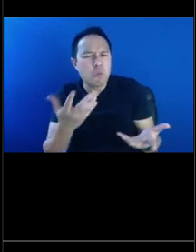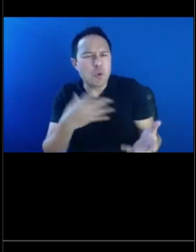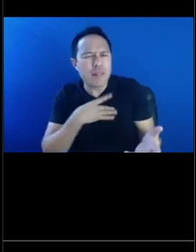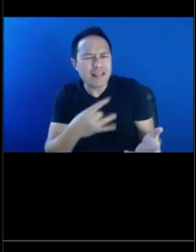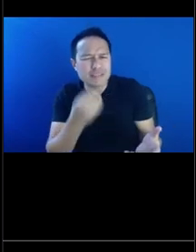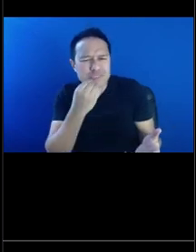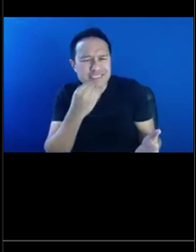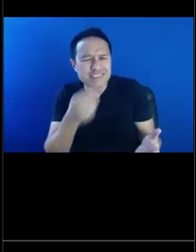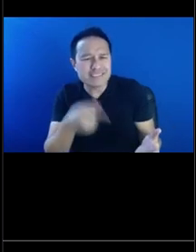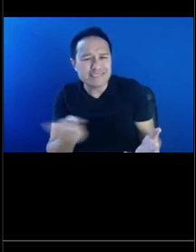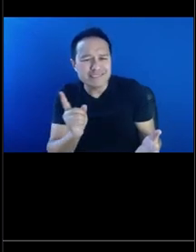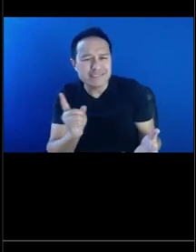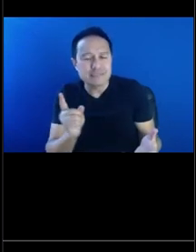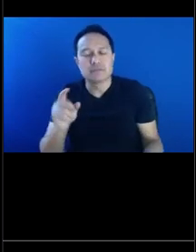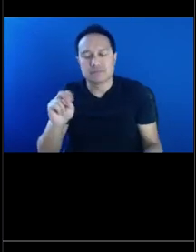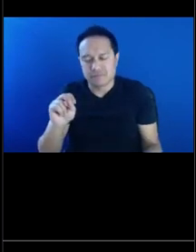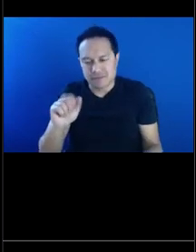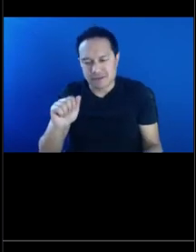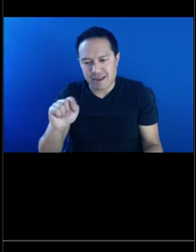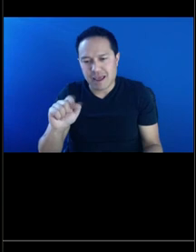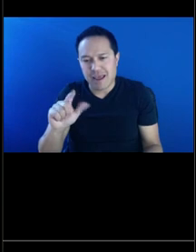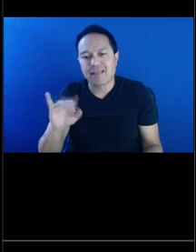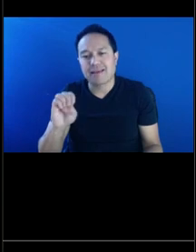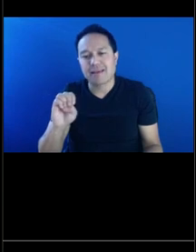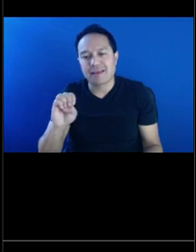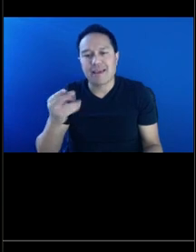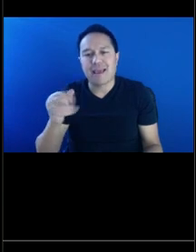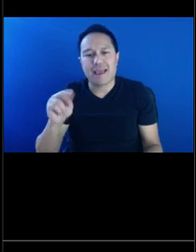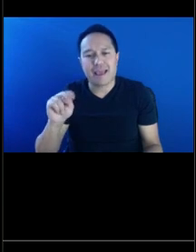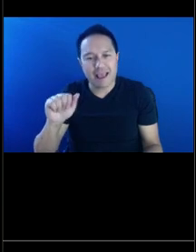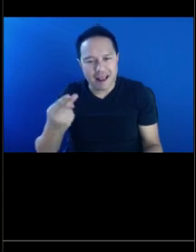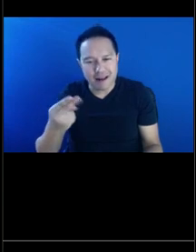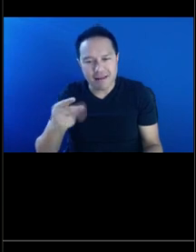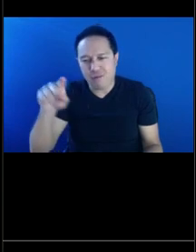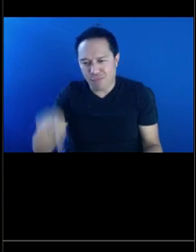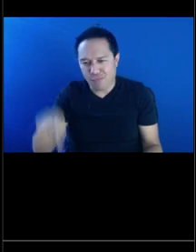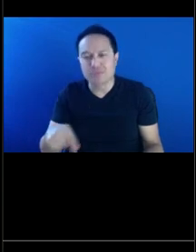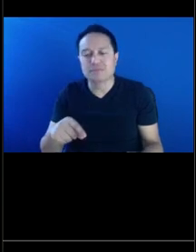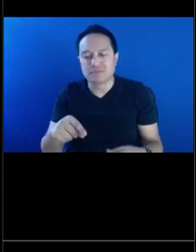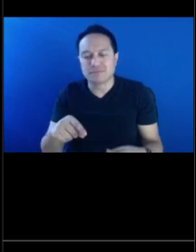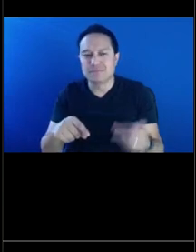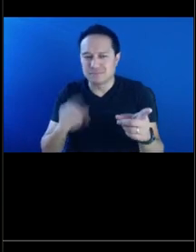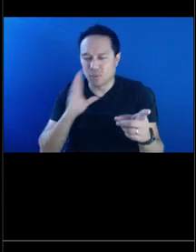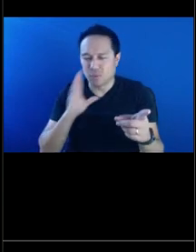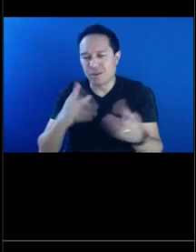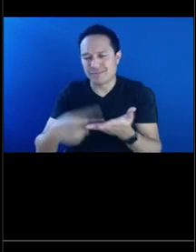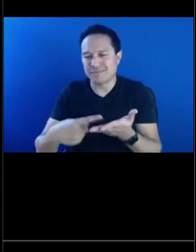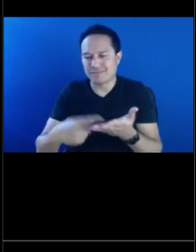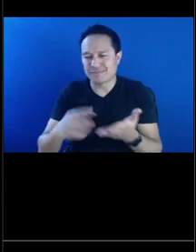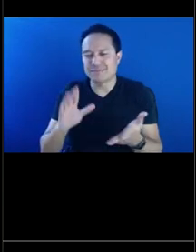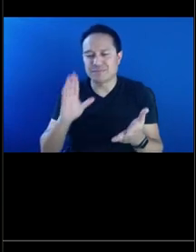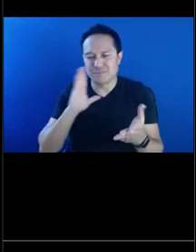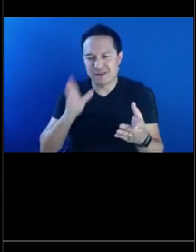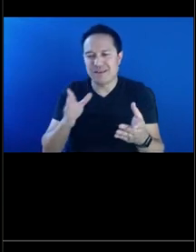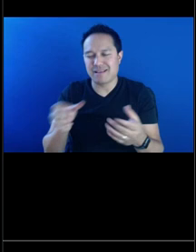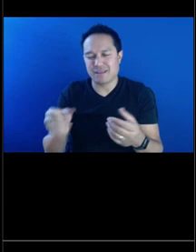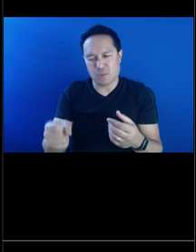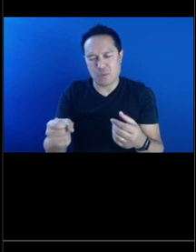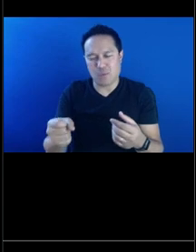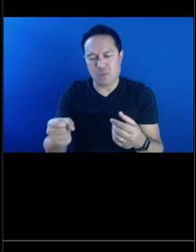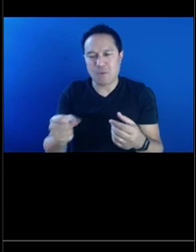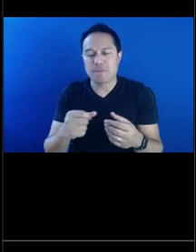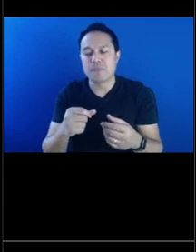Hannah and Anna, Stacy's going to get to that. So I just wanted to say that so people realize you're coming. But a couple of